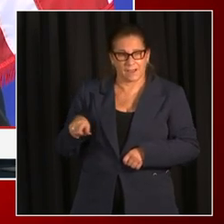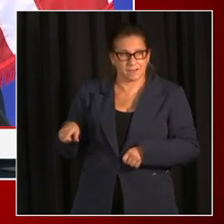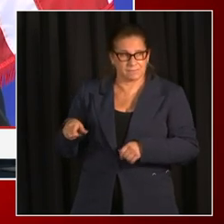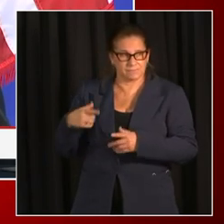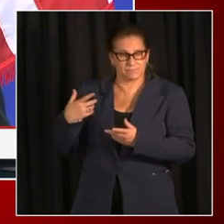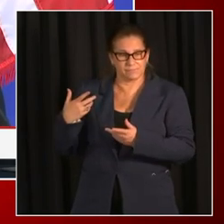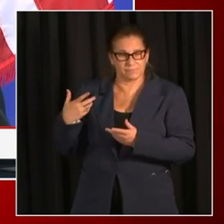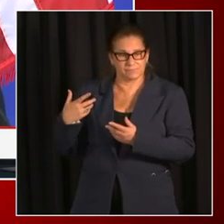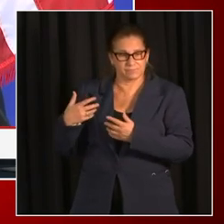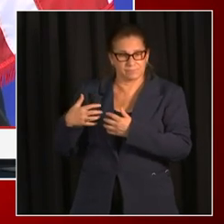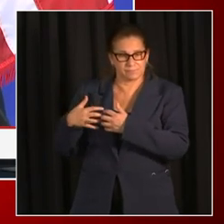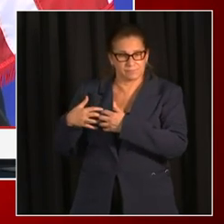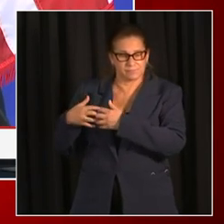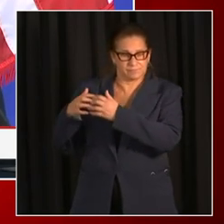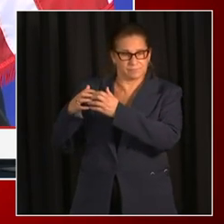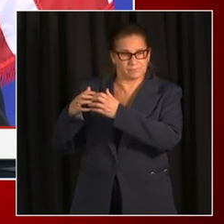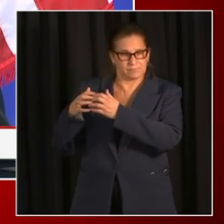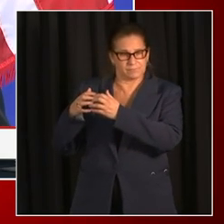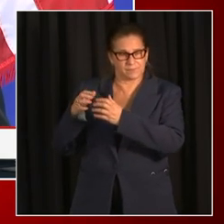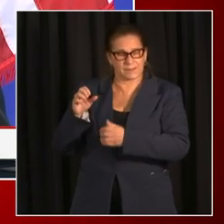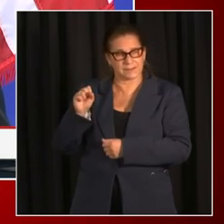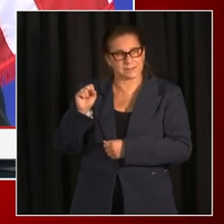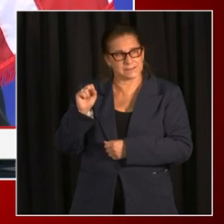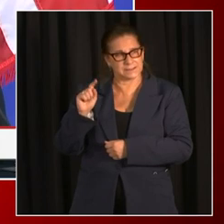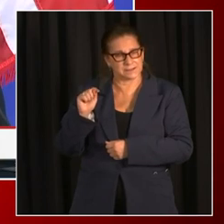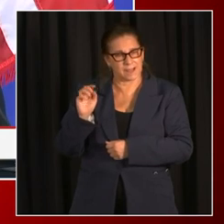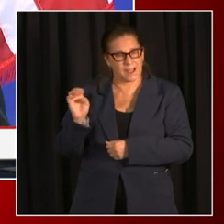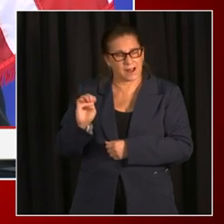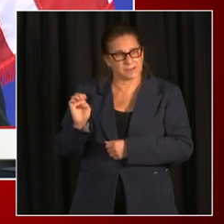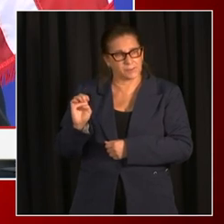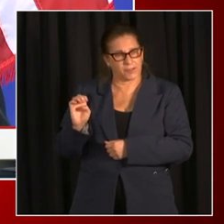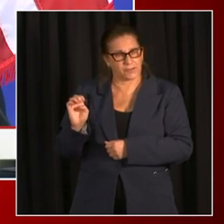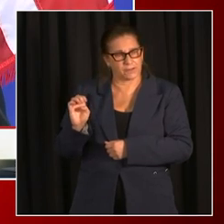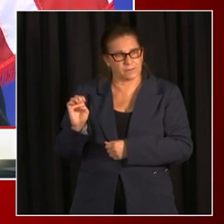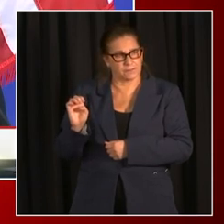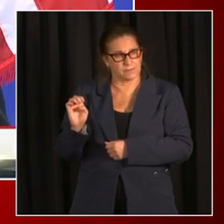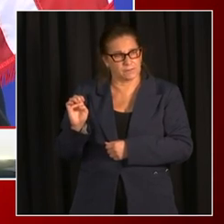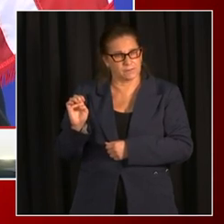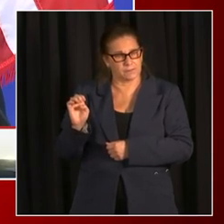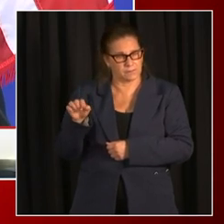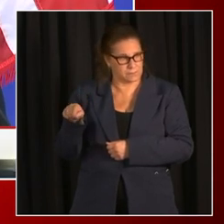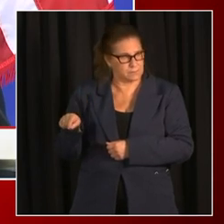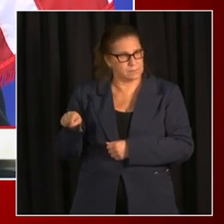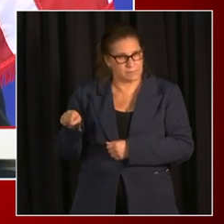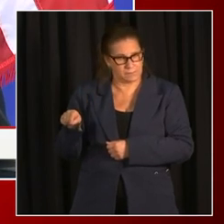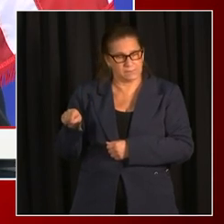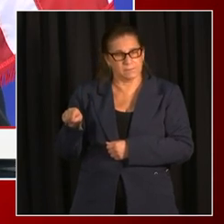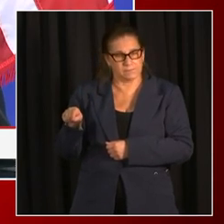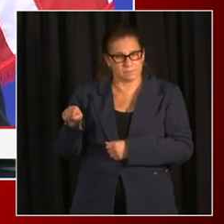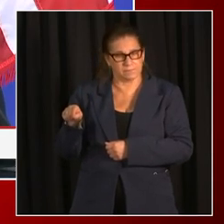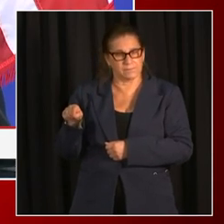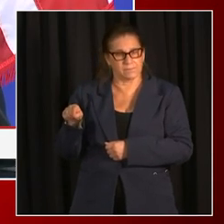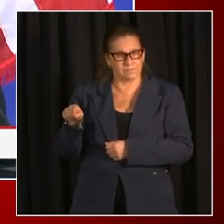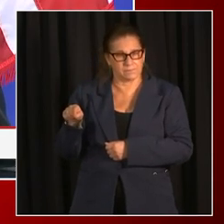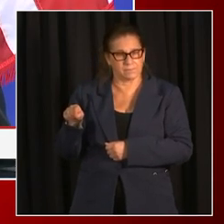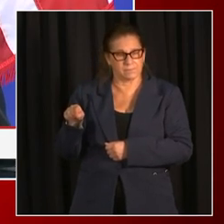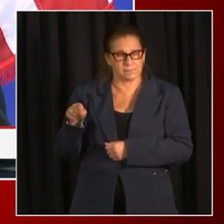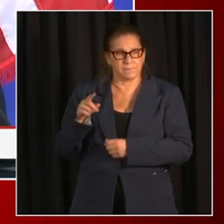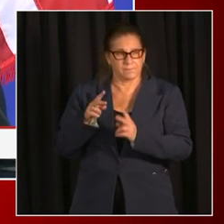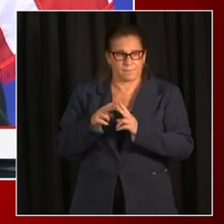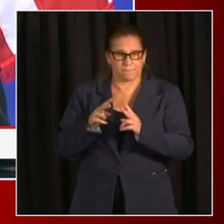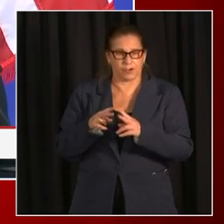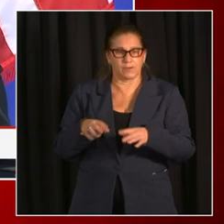hospital at St. Elizabeth's. As part of that same discussion, however, it was important that we